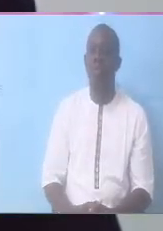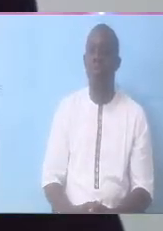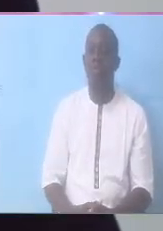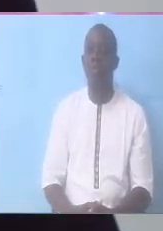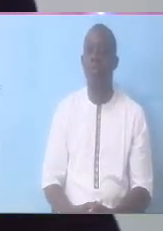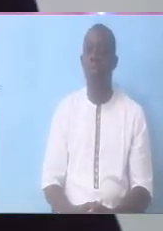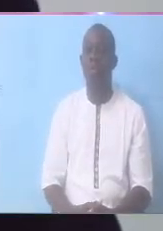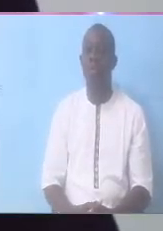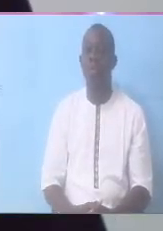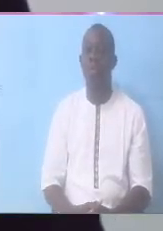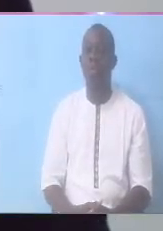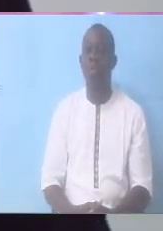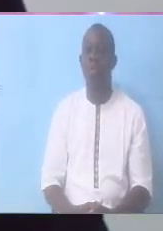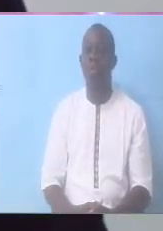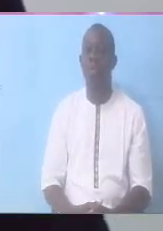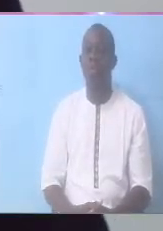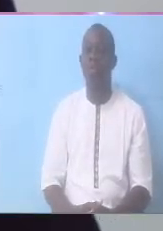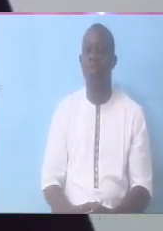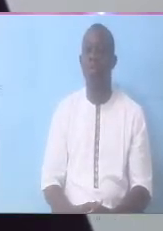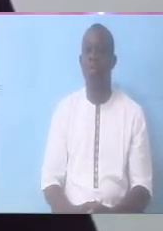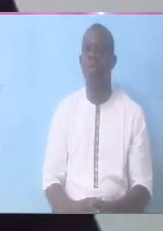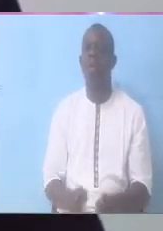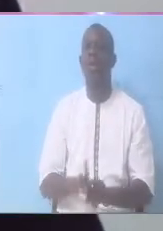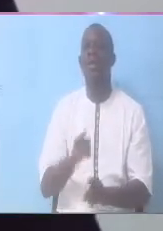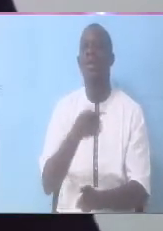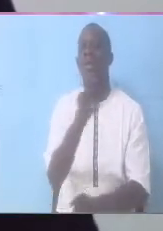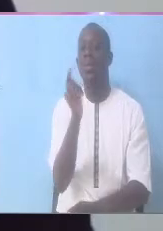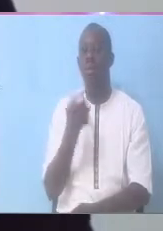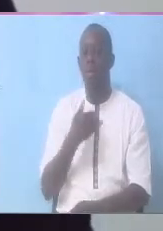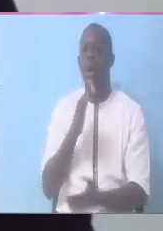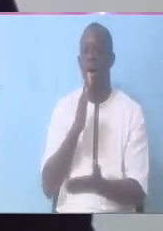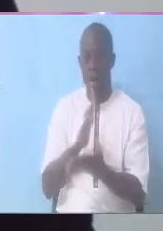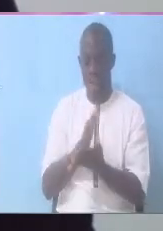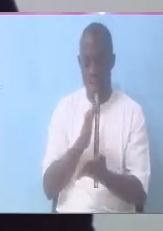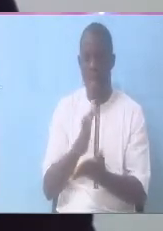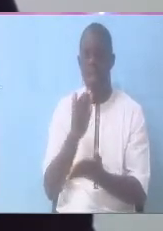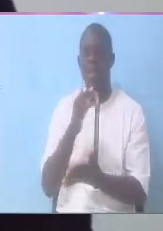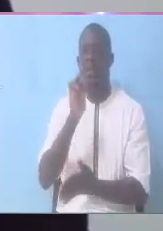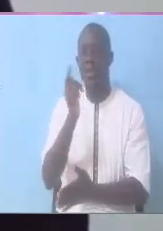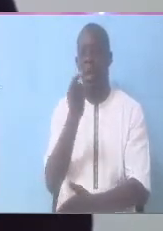by nationality, but they were in Tambacounda in Senegal.